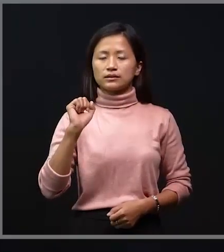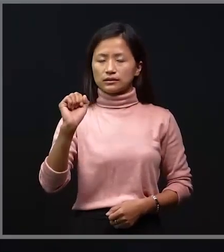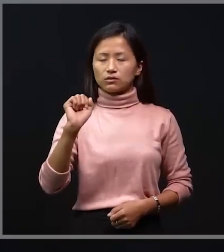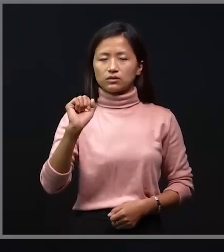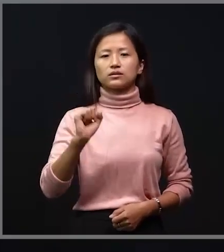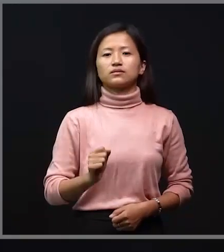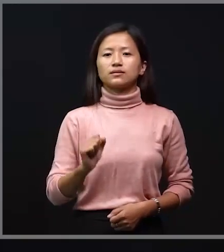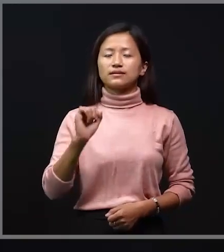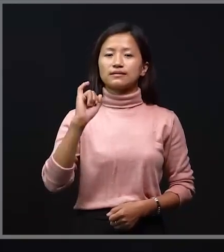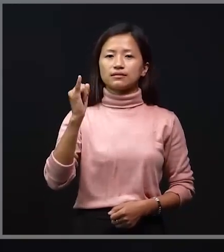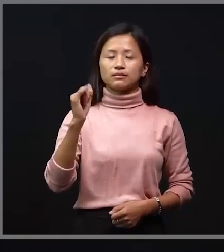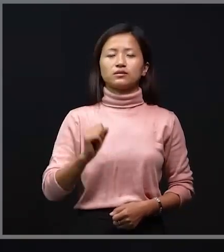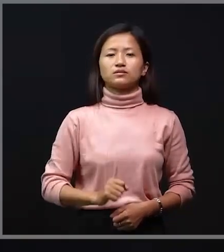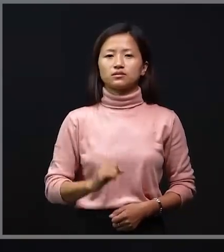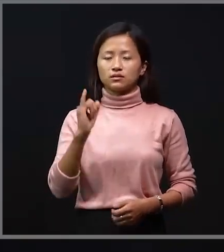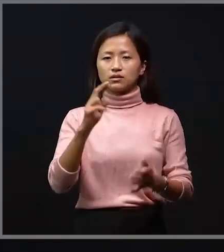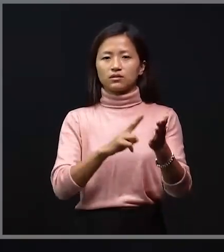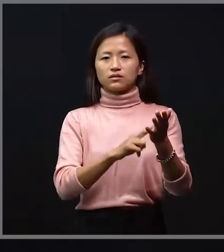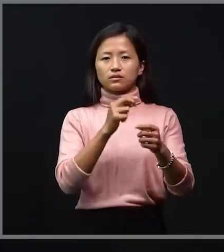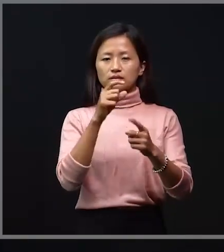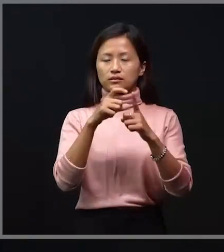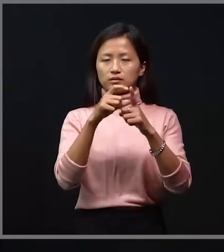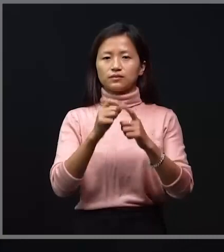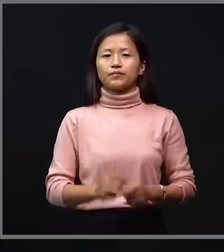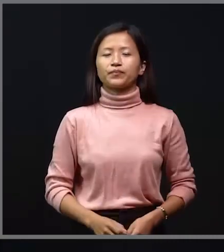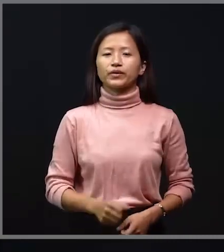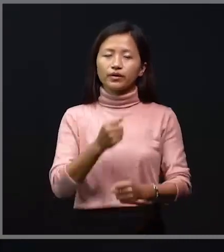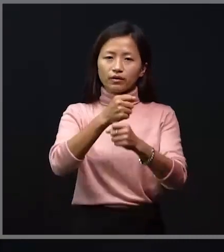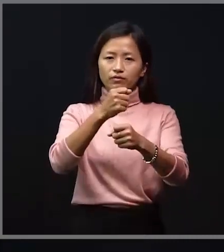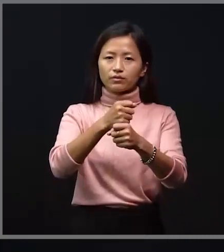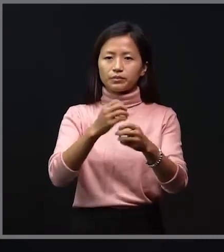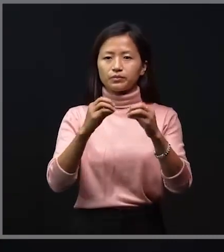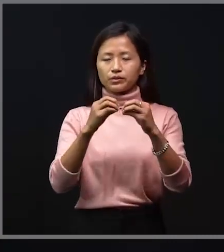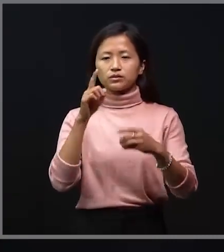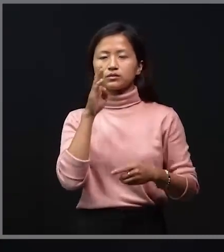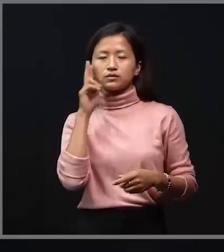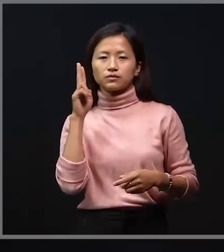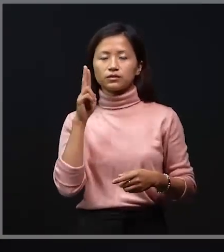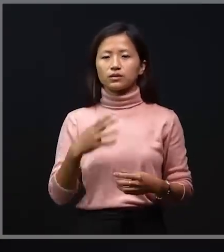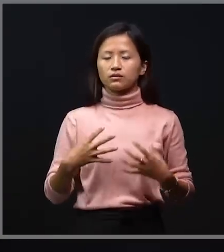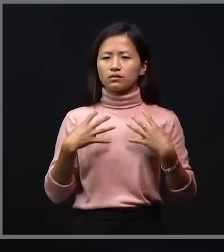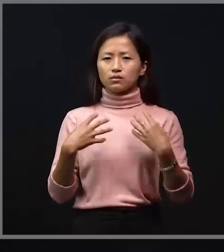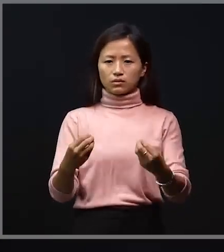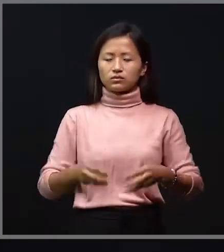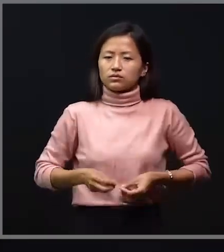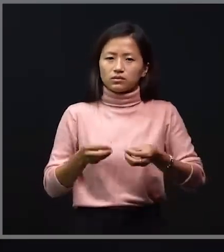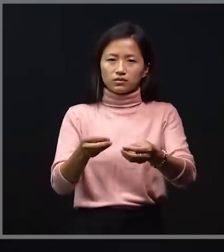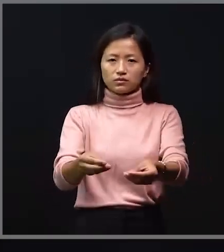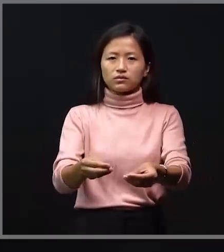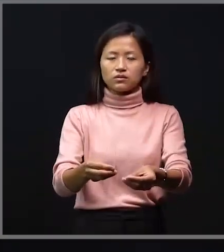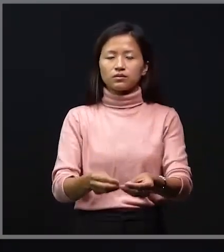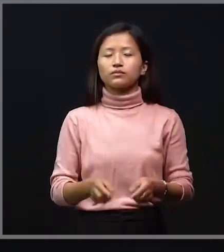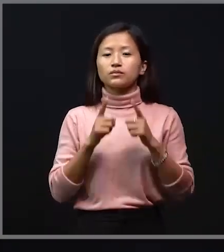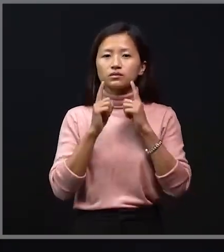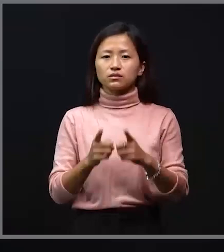for independence, and on the part of the government, that is the British government, they were not willing to give it. And so because